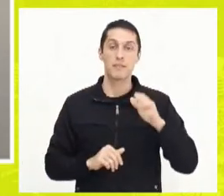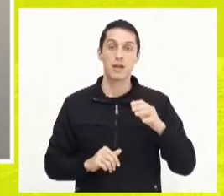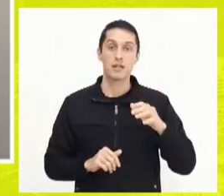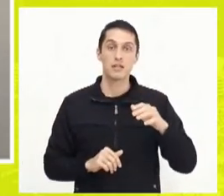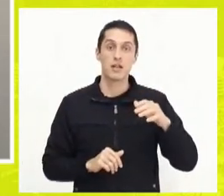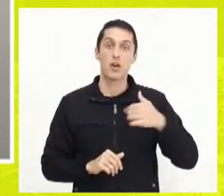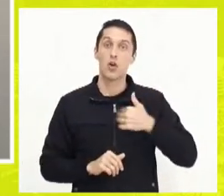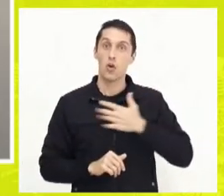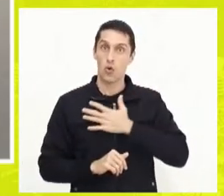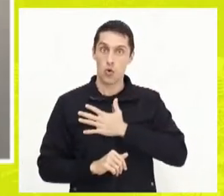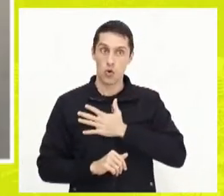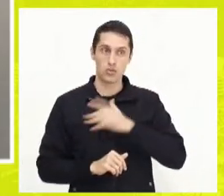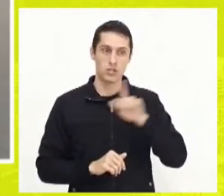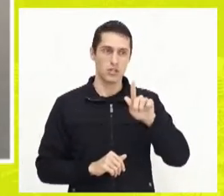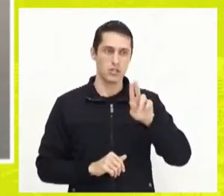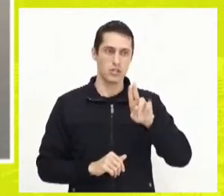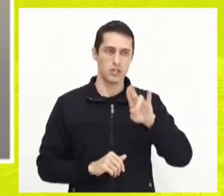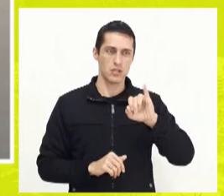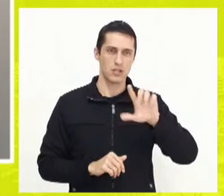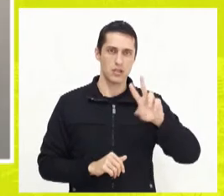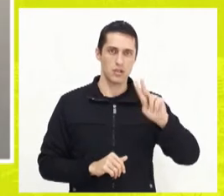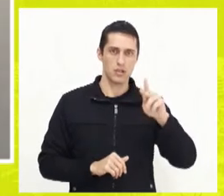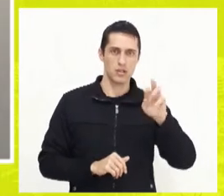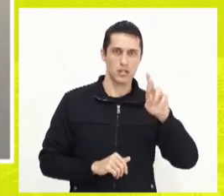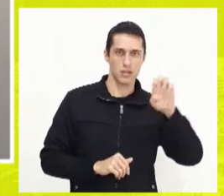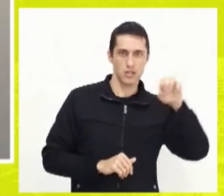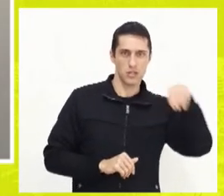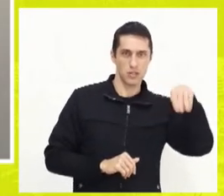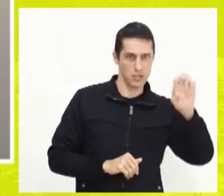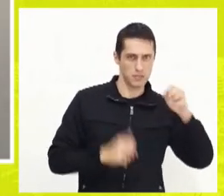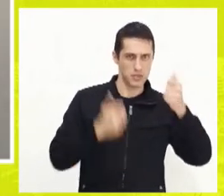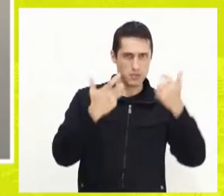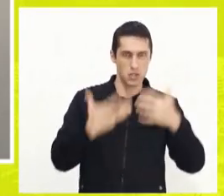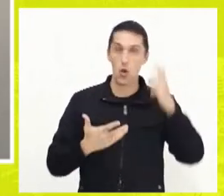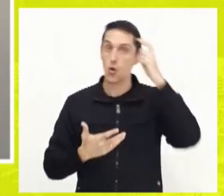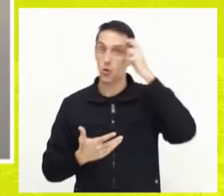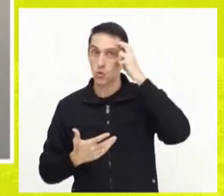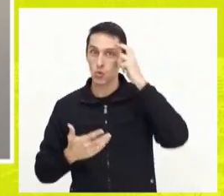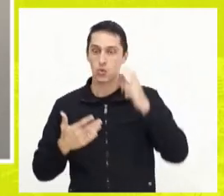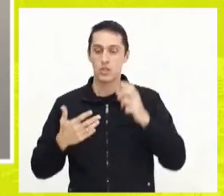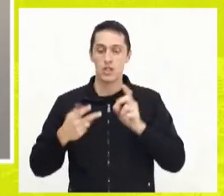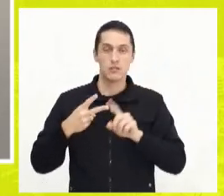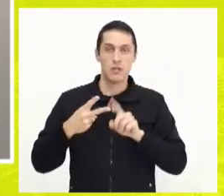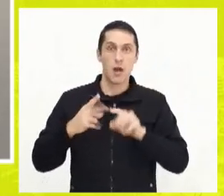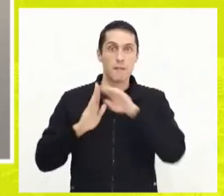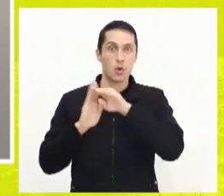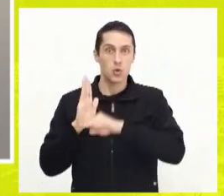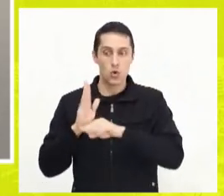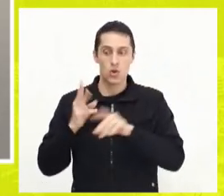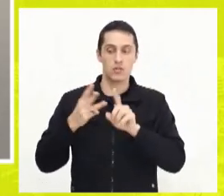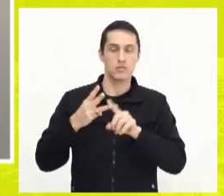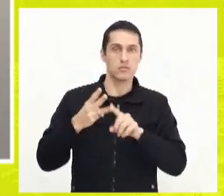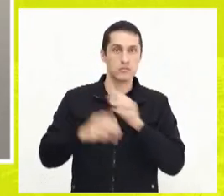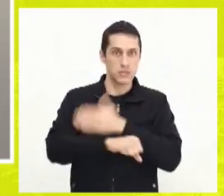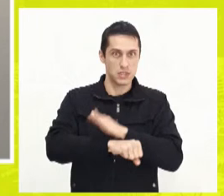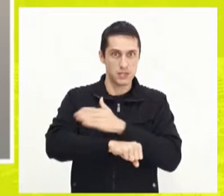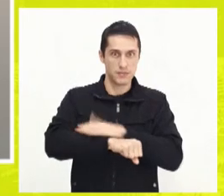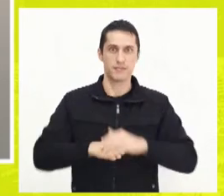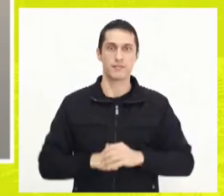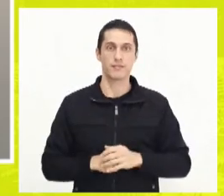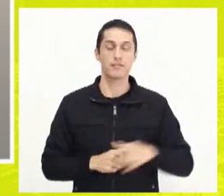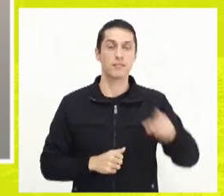the i like giliani talked about cultural protocols and procedures training so one important culture is to have this